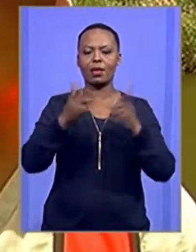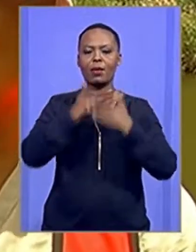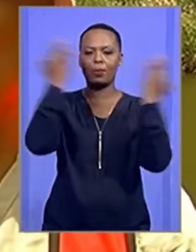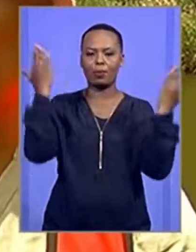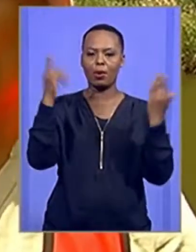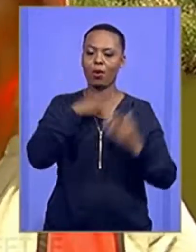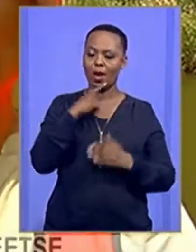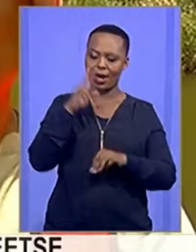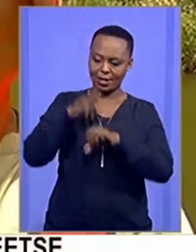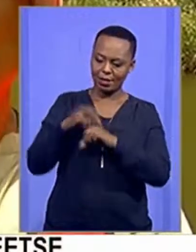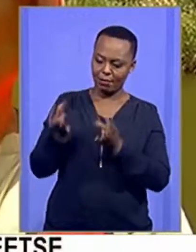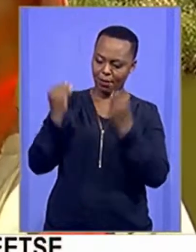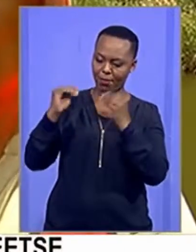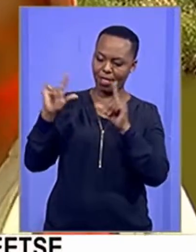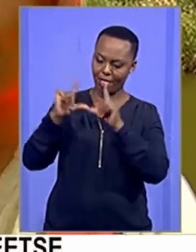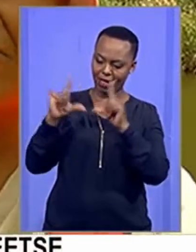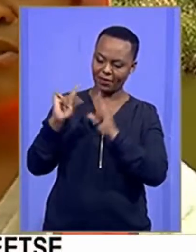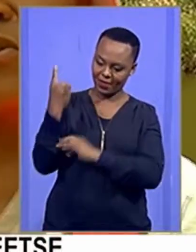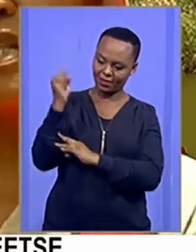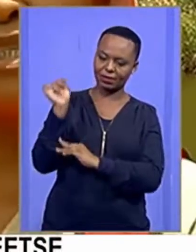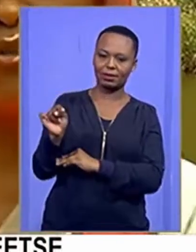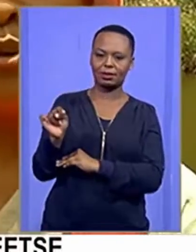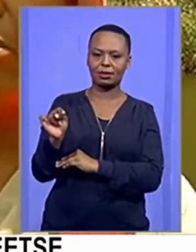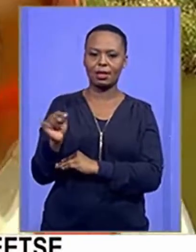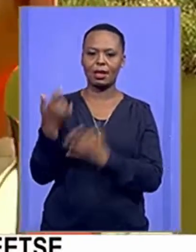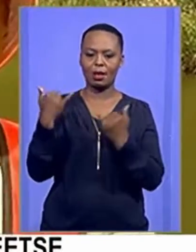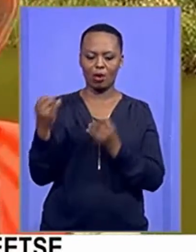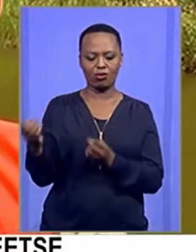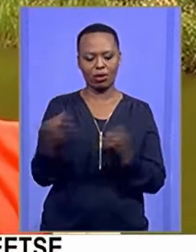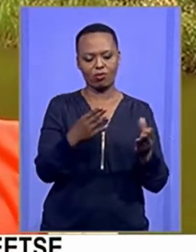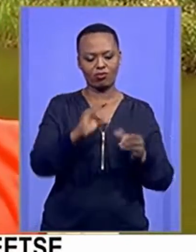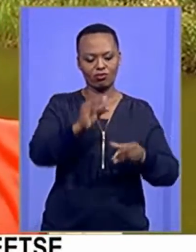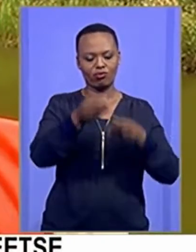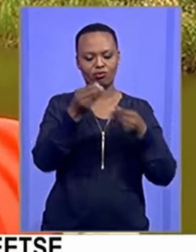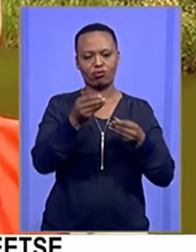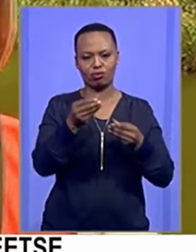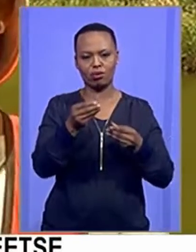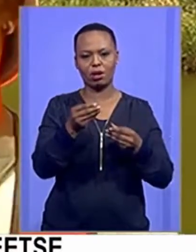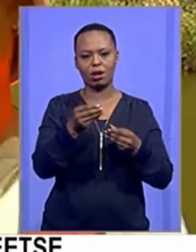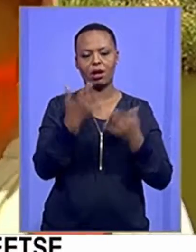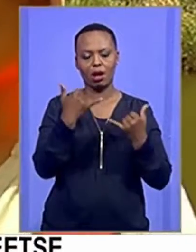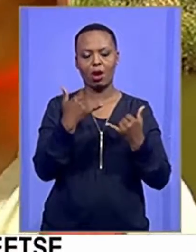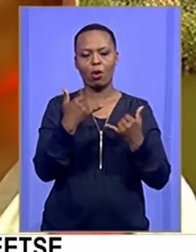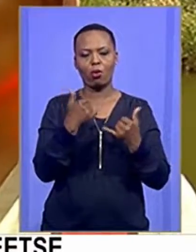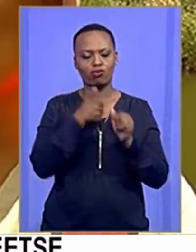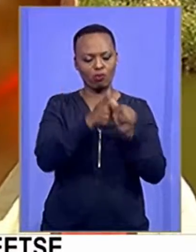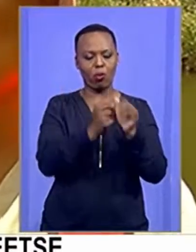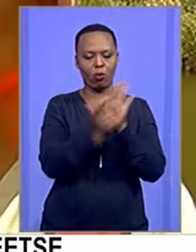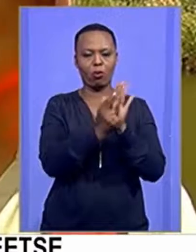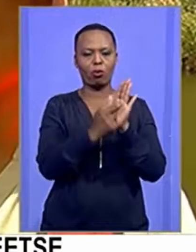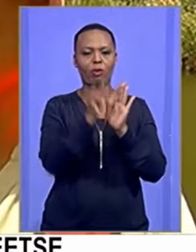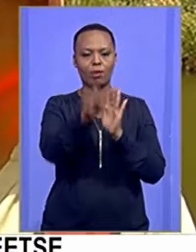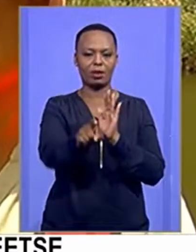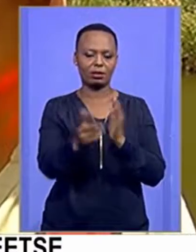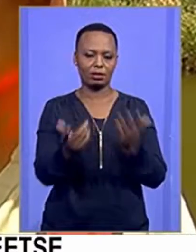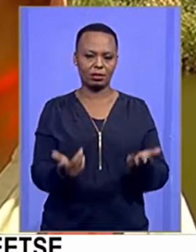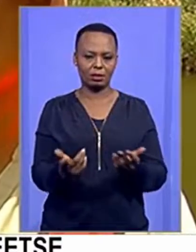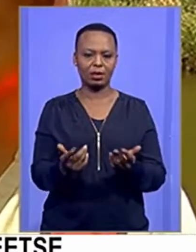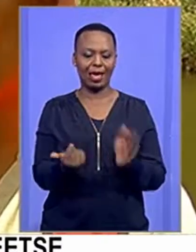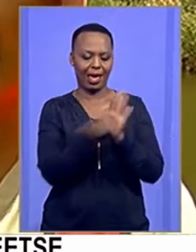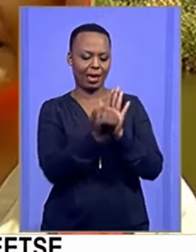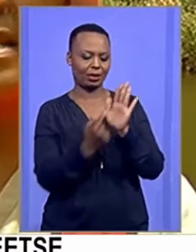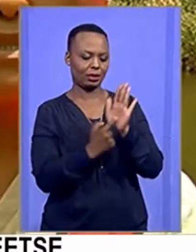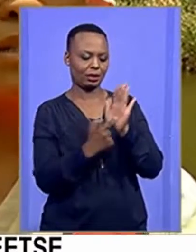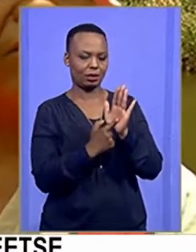departmenteng, and re mo file ditokomane go ya ka molao wa our act, the